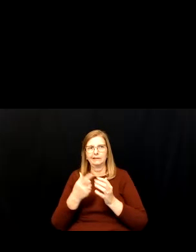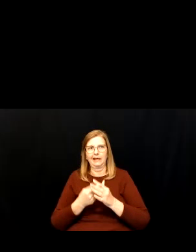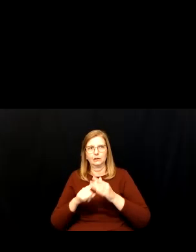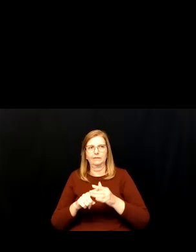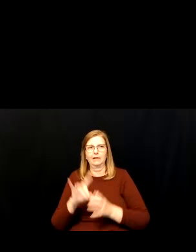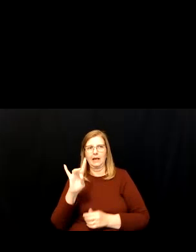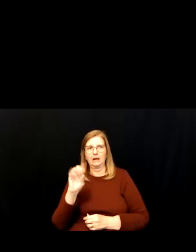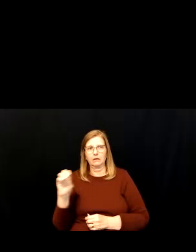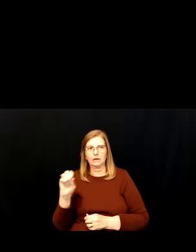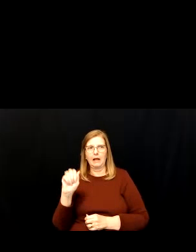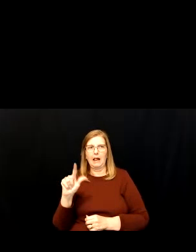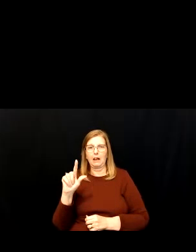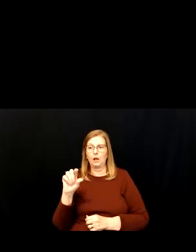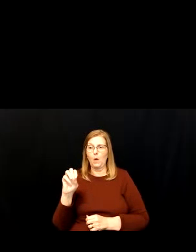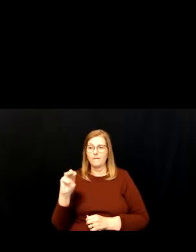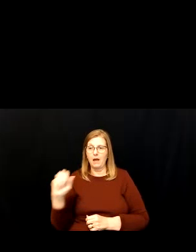Algoma,